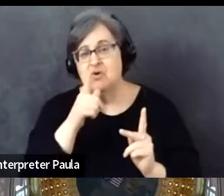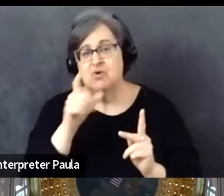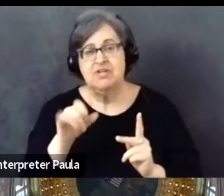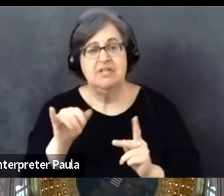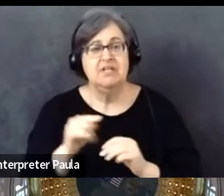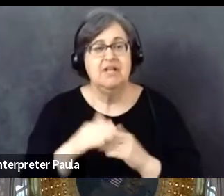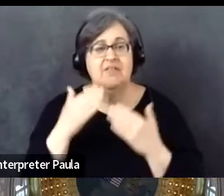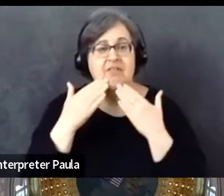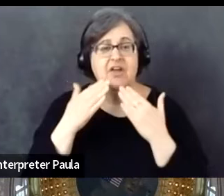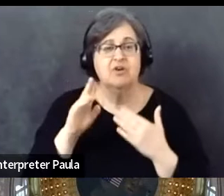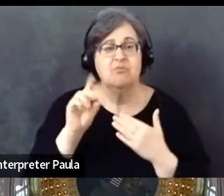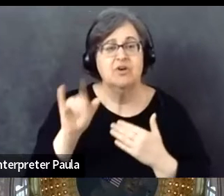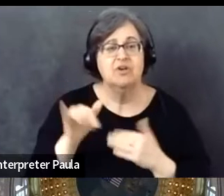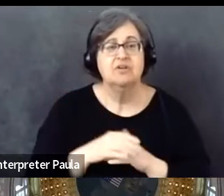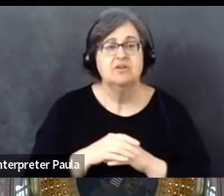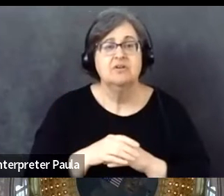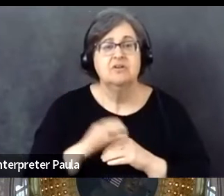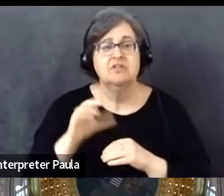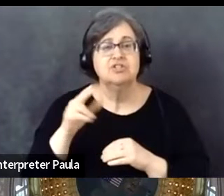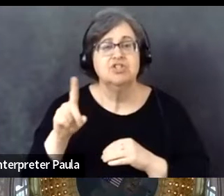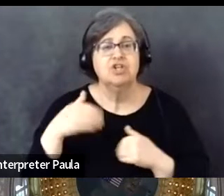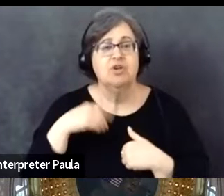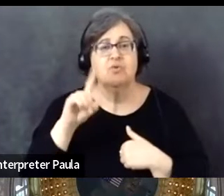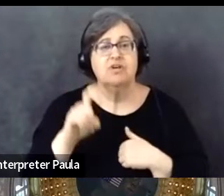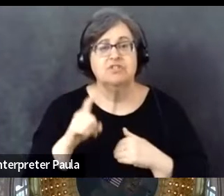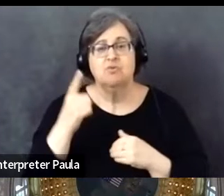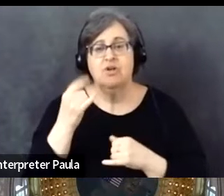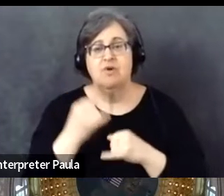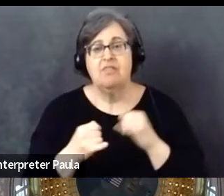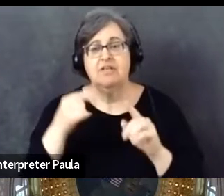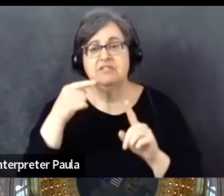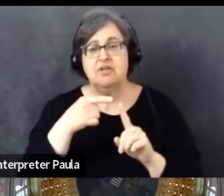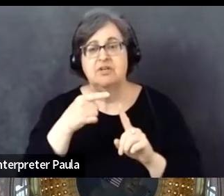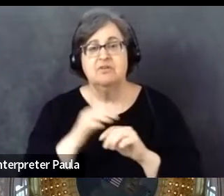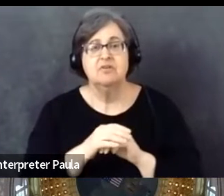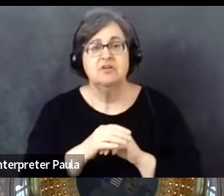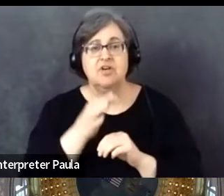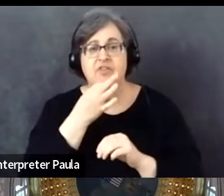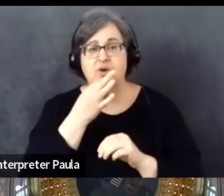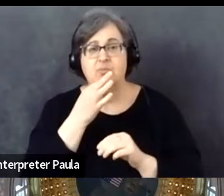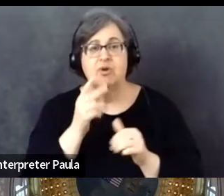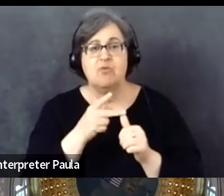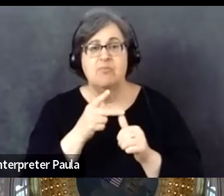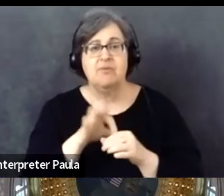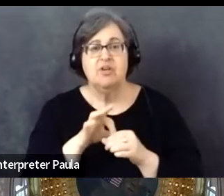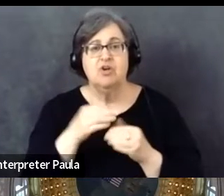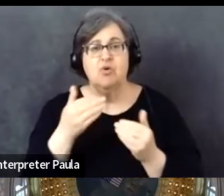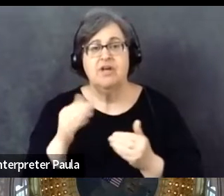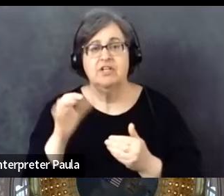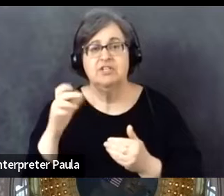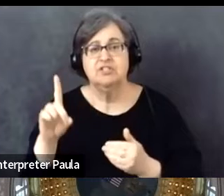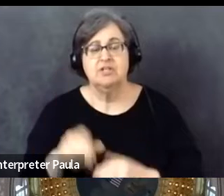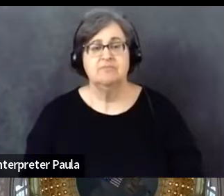Judy will be honored. So Chad, you had a question, and then we have one last point. We want to talk about the upcoming primary. So go ahead, Chad. And